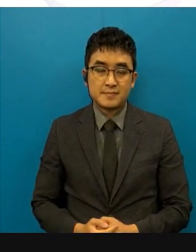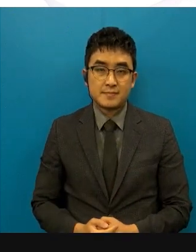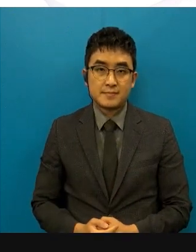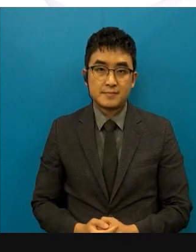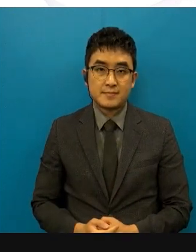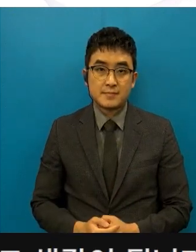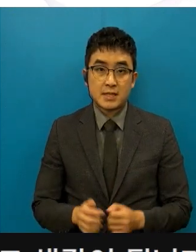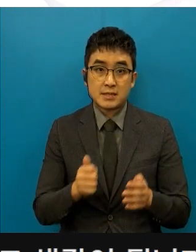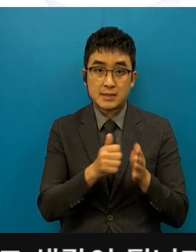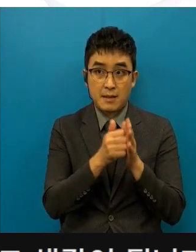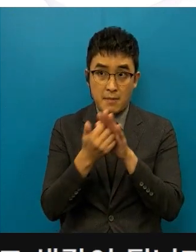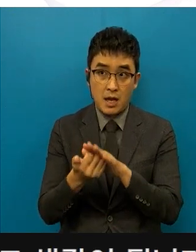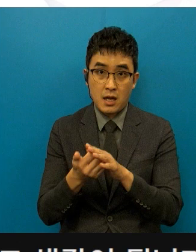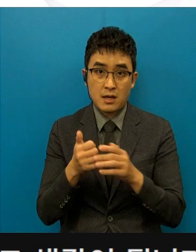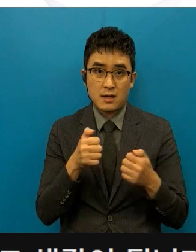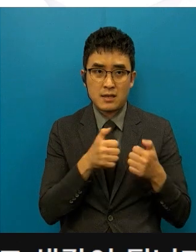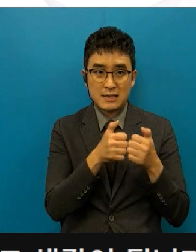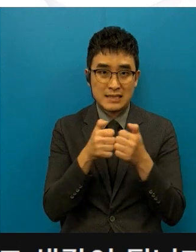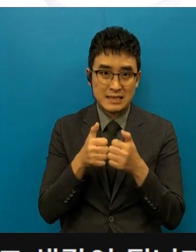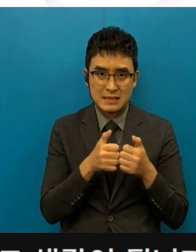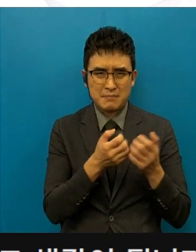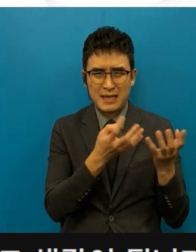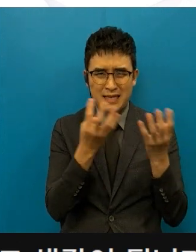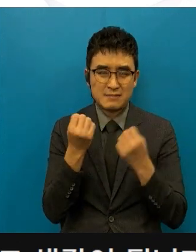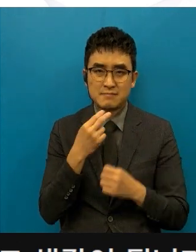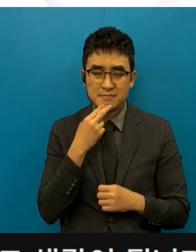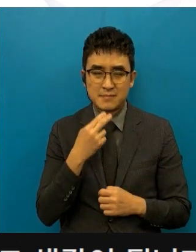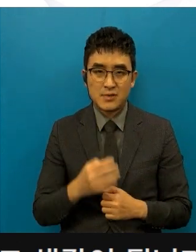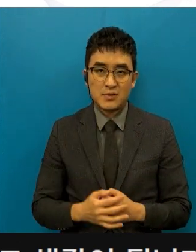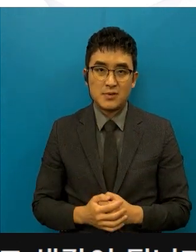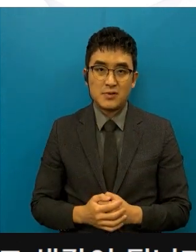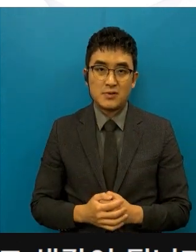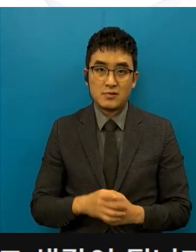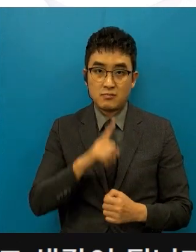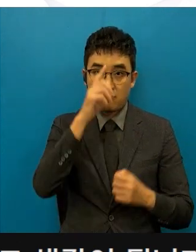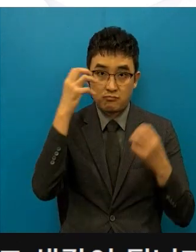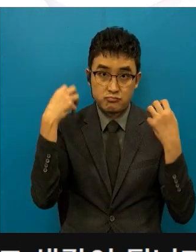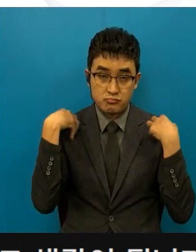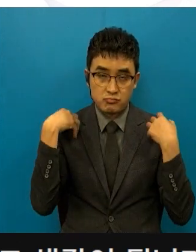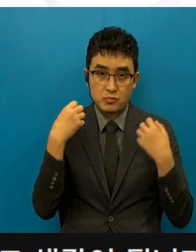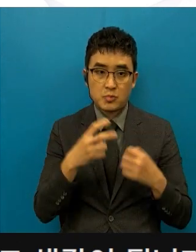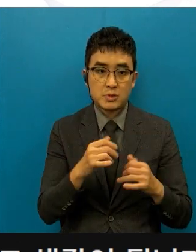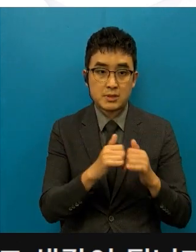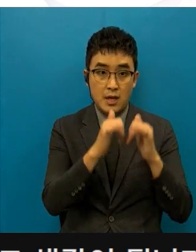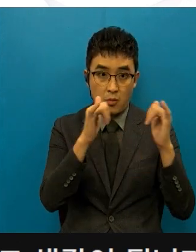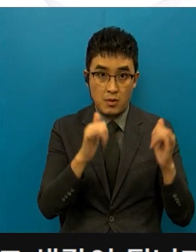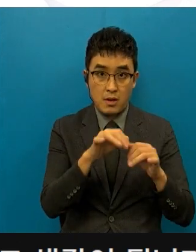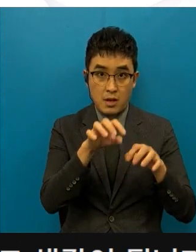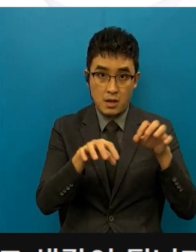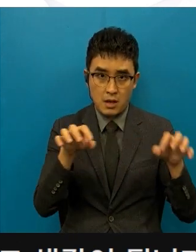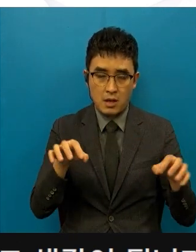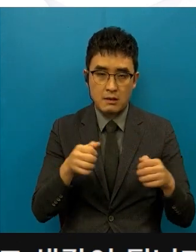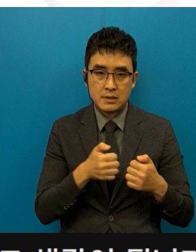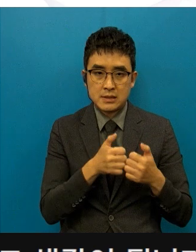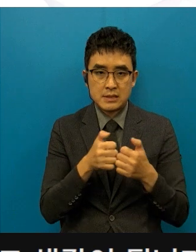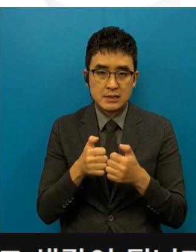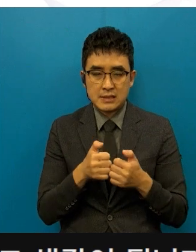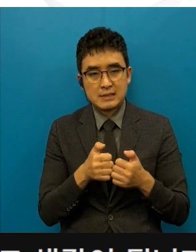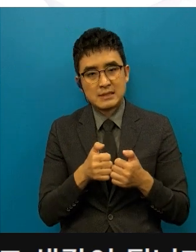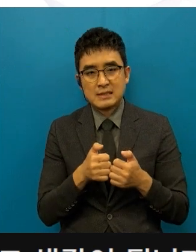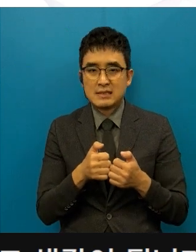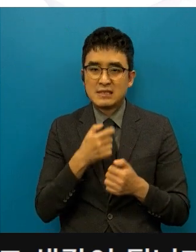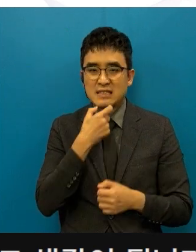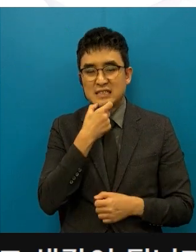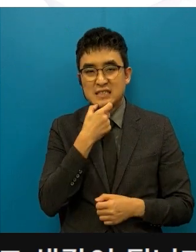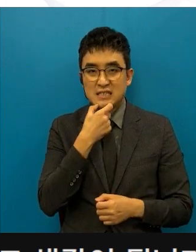something that the government and society shy away from. It is based on seeing it as a